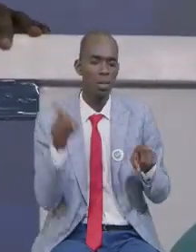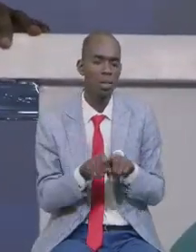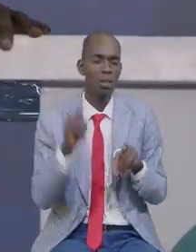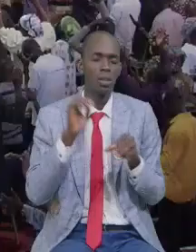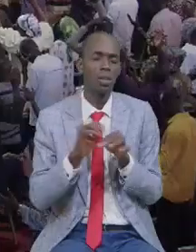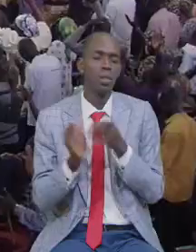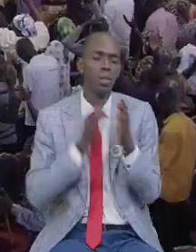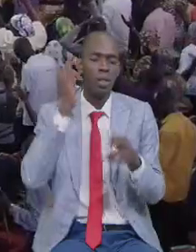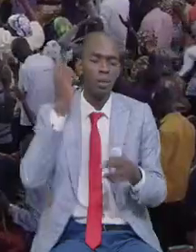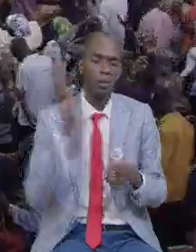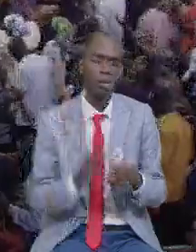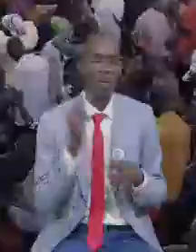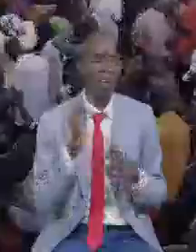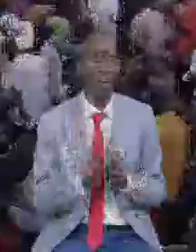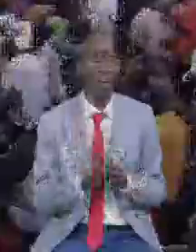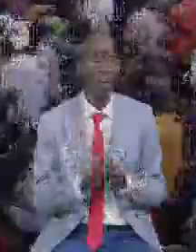Jesus' name.